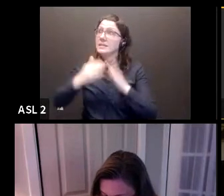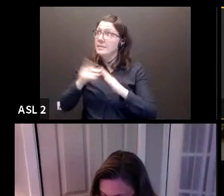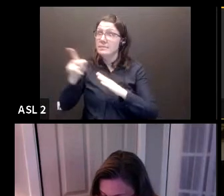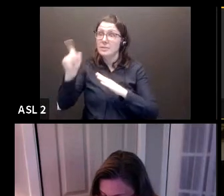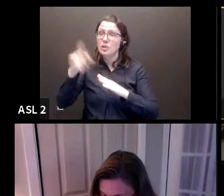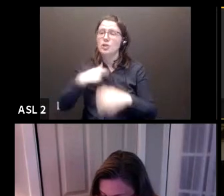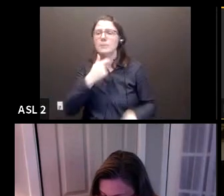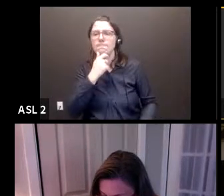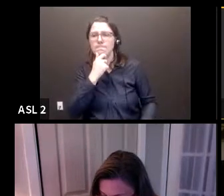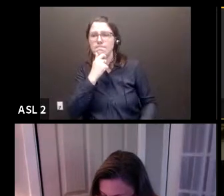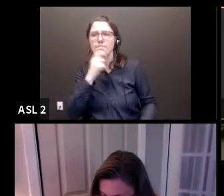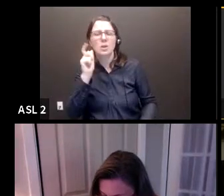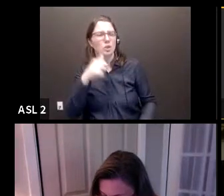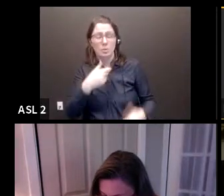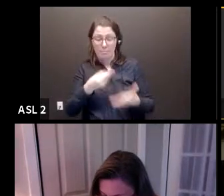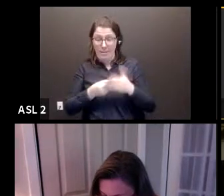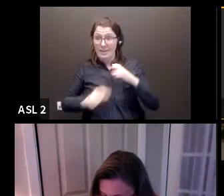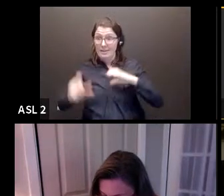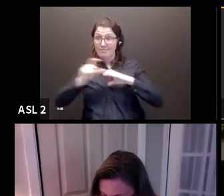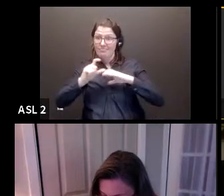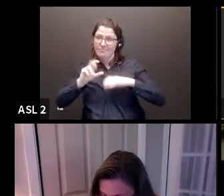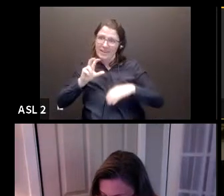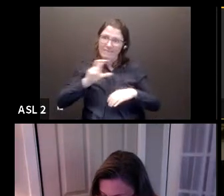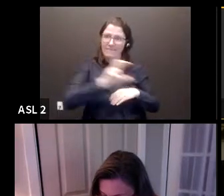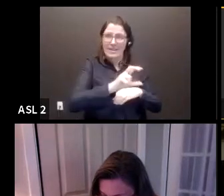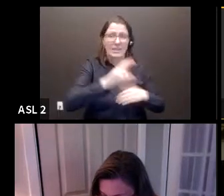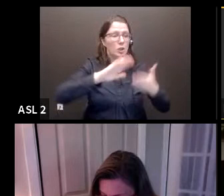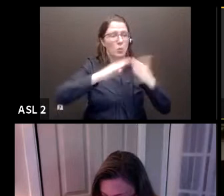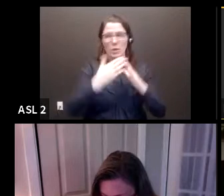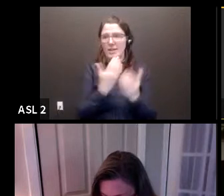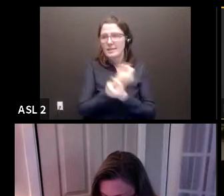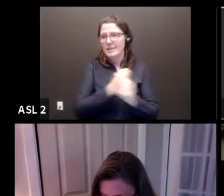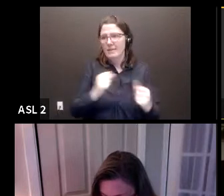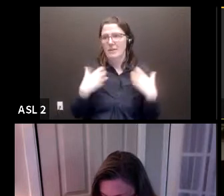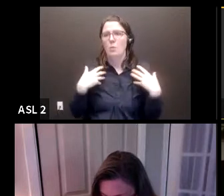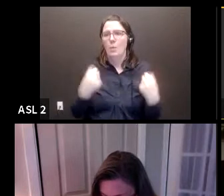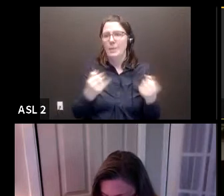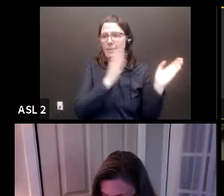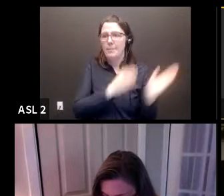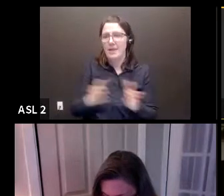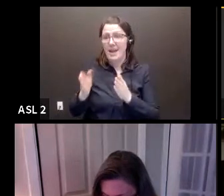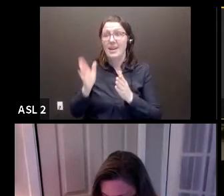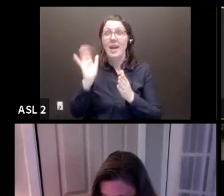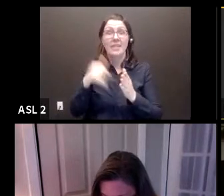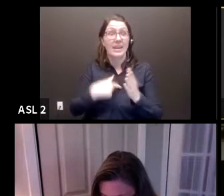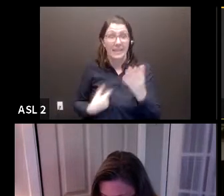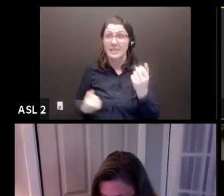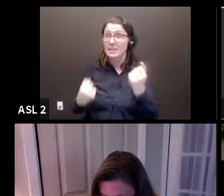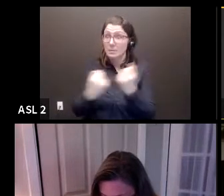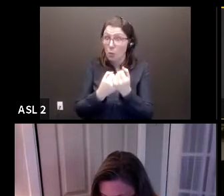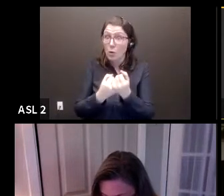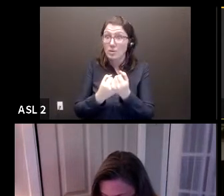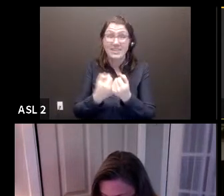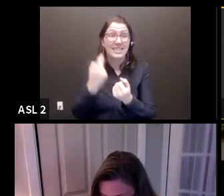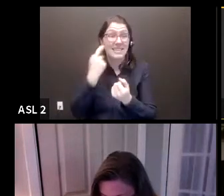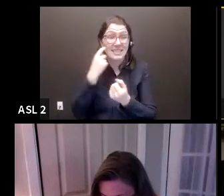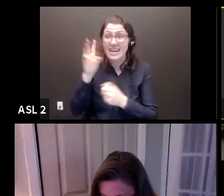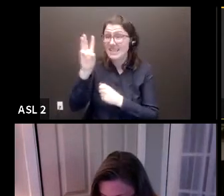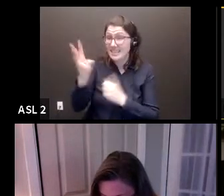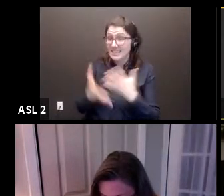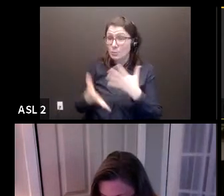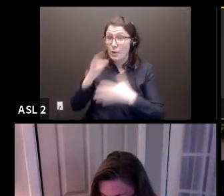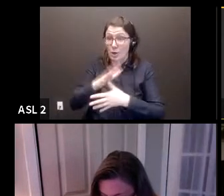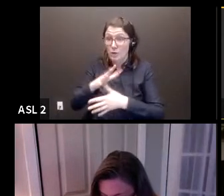community safety and well-being plan that can fund the six priorities of the plan that was just approved by the city of